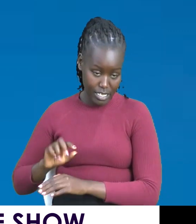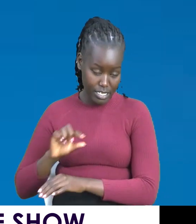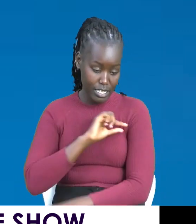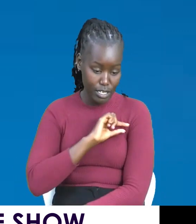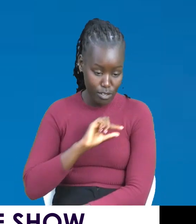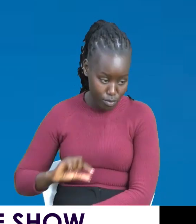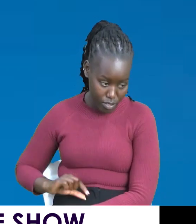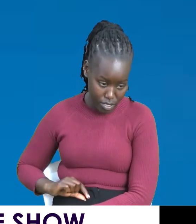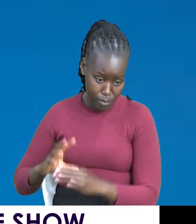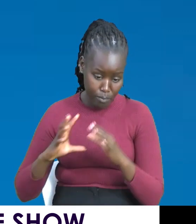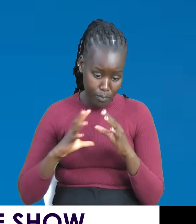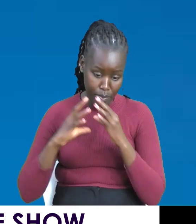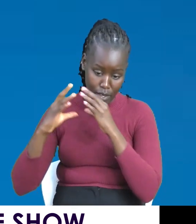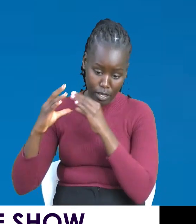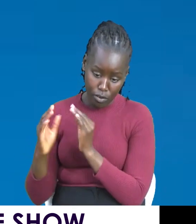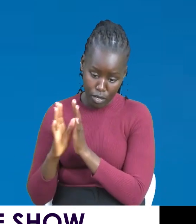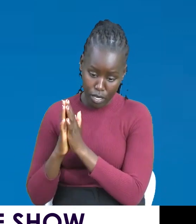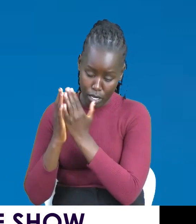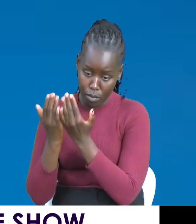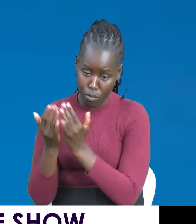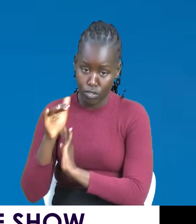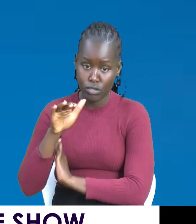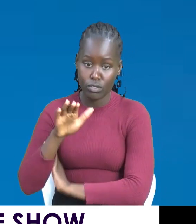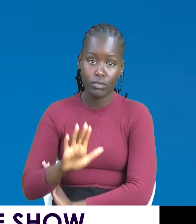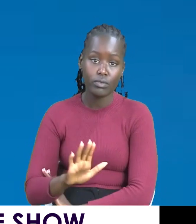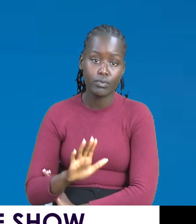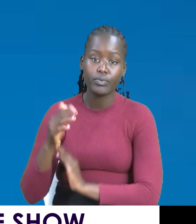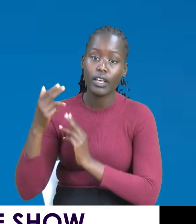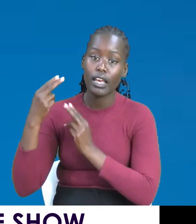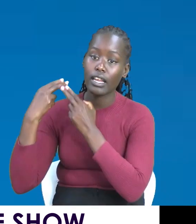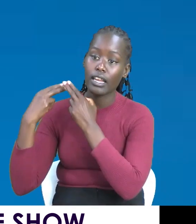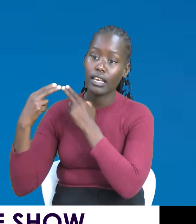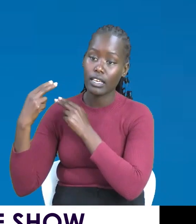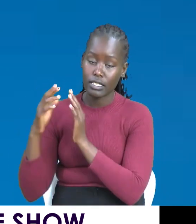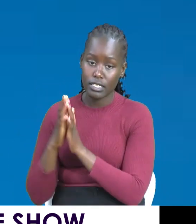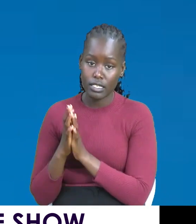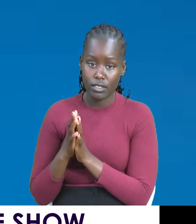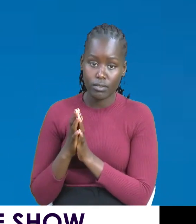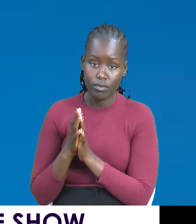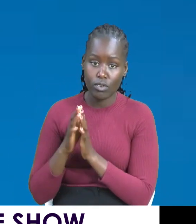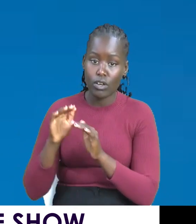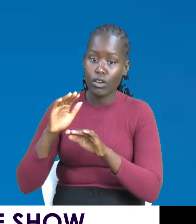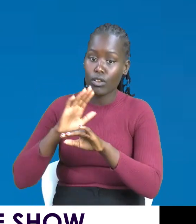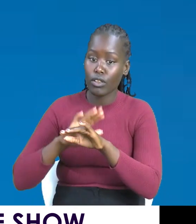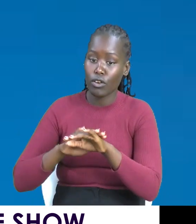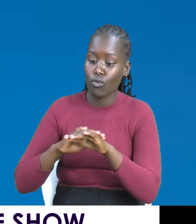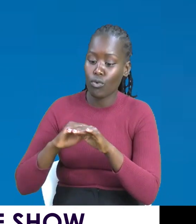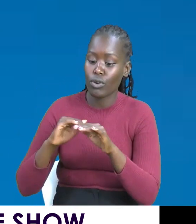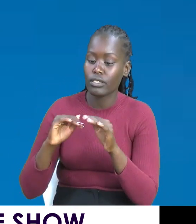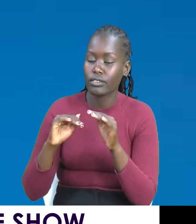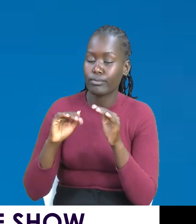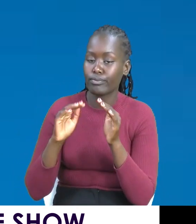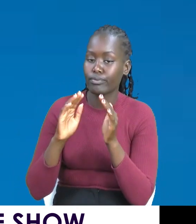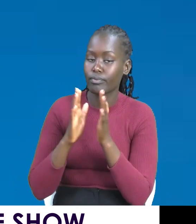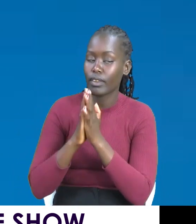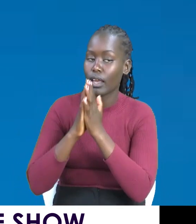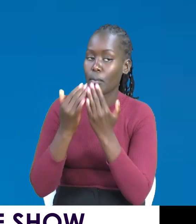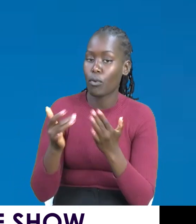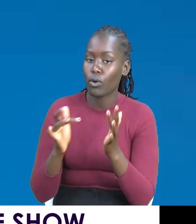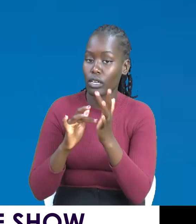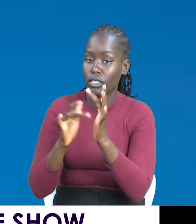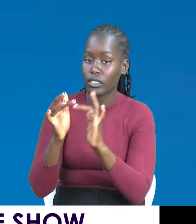queens. Go into your books. Go into history. Go into the good book, the Bible, into your